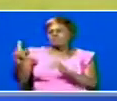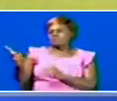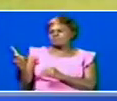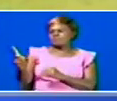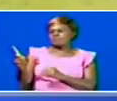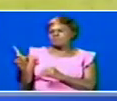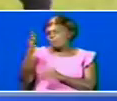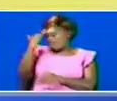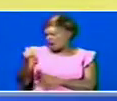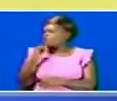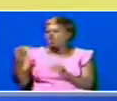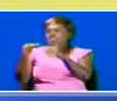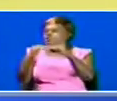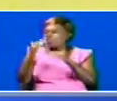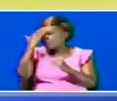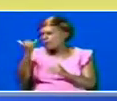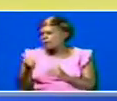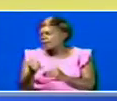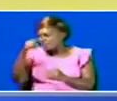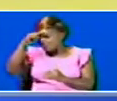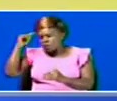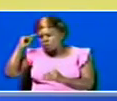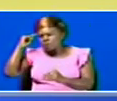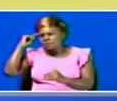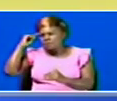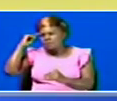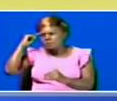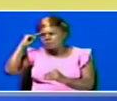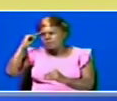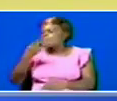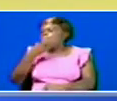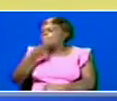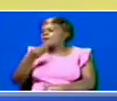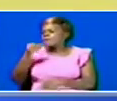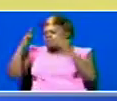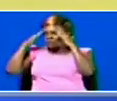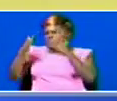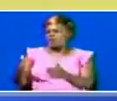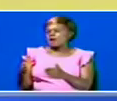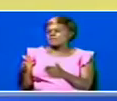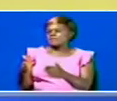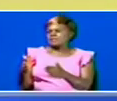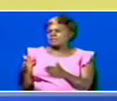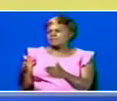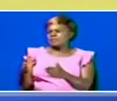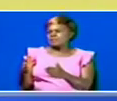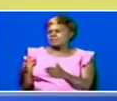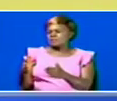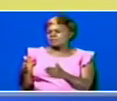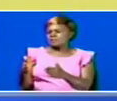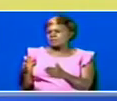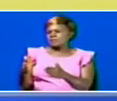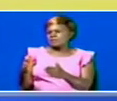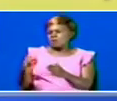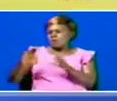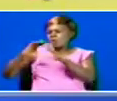mean, why not in equal measure, Richard? Because the main focus was to get into the HSBC